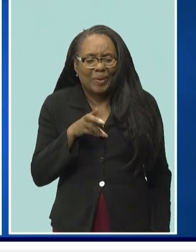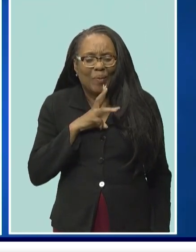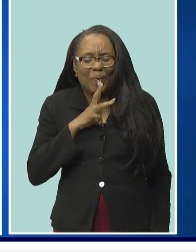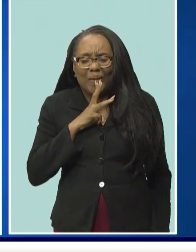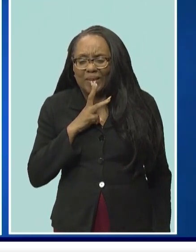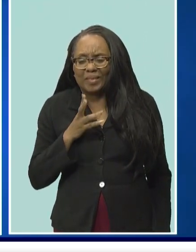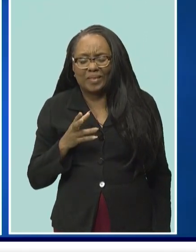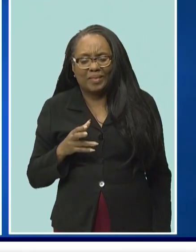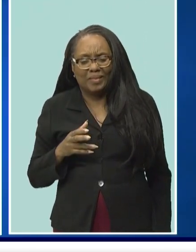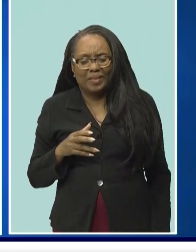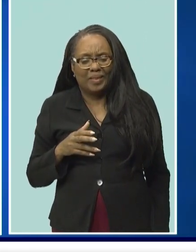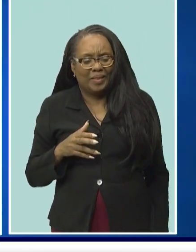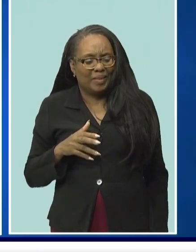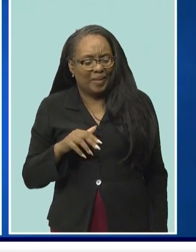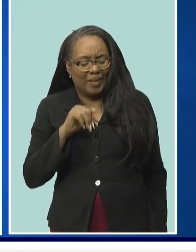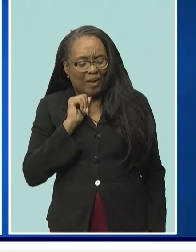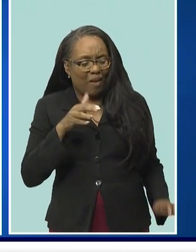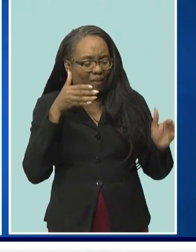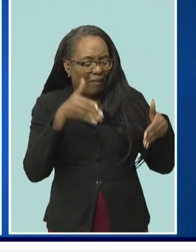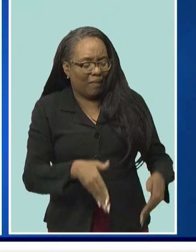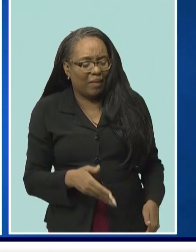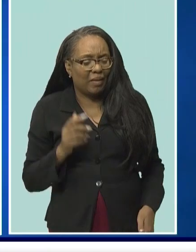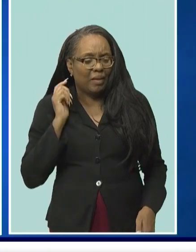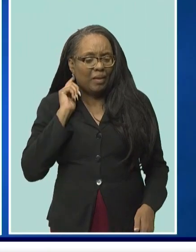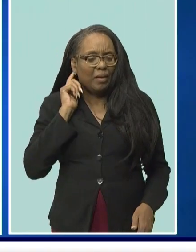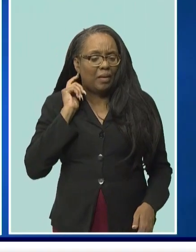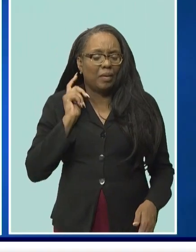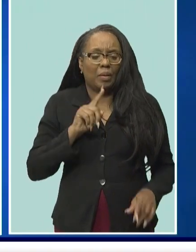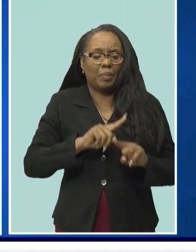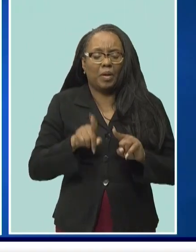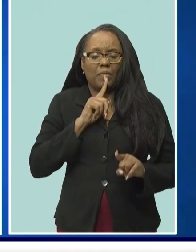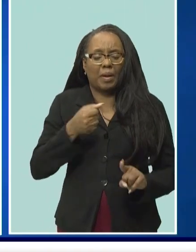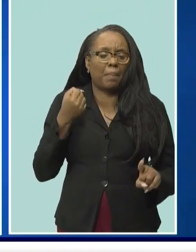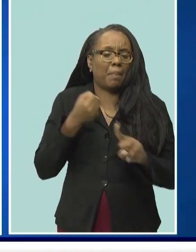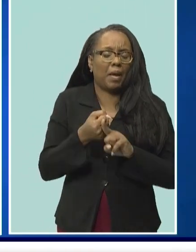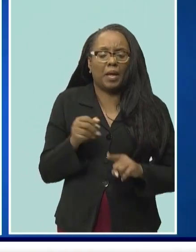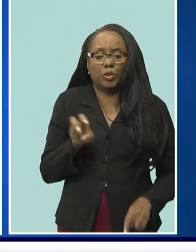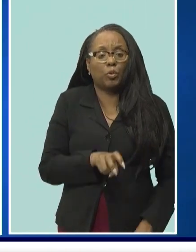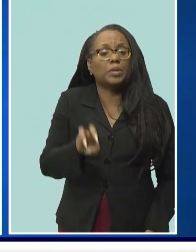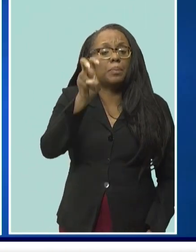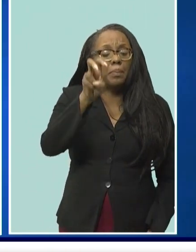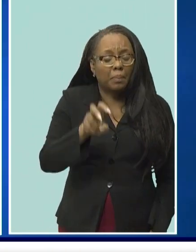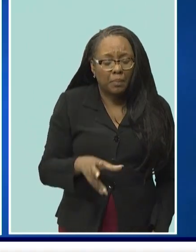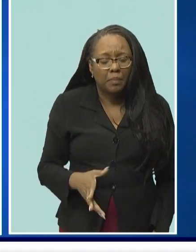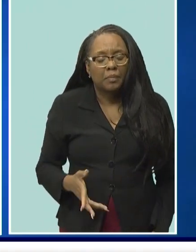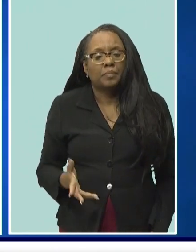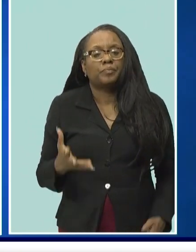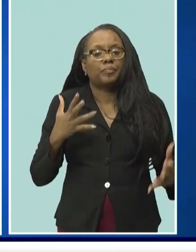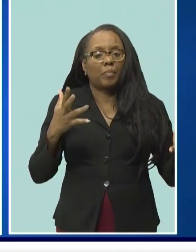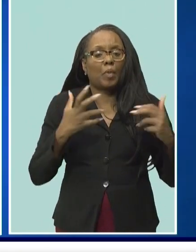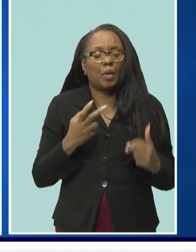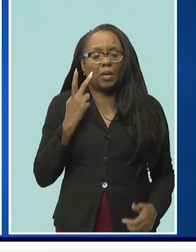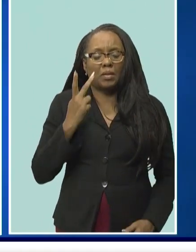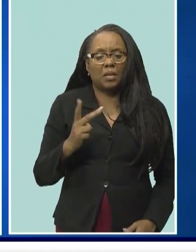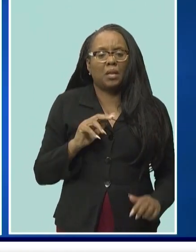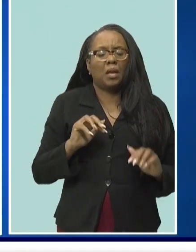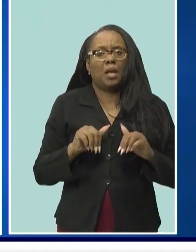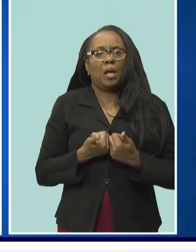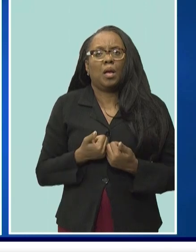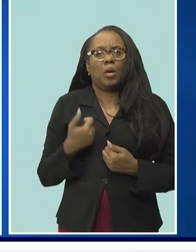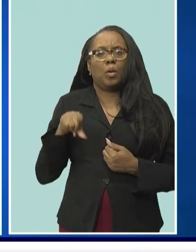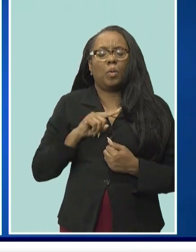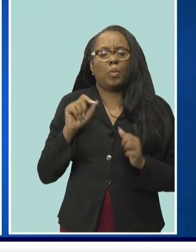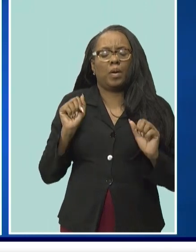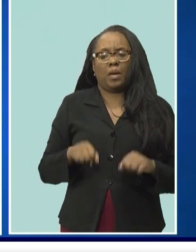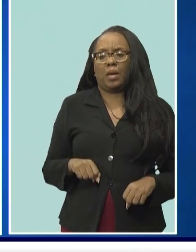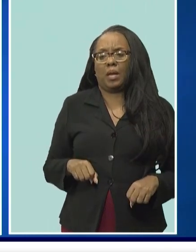warranted based on the tourism activity that we generated. So we want to see how we can connect in terms of